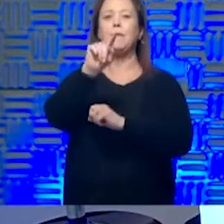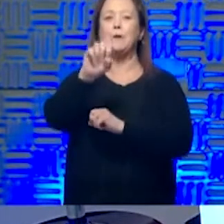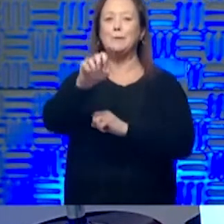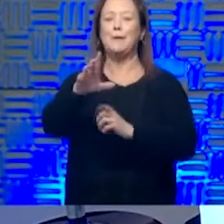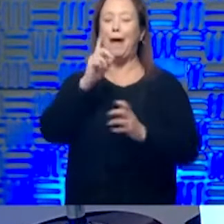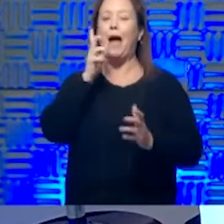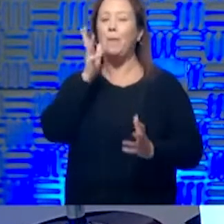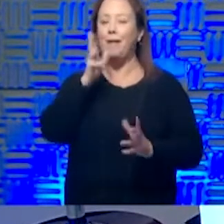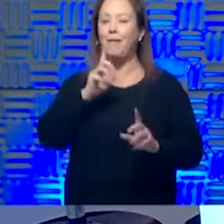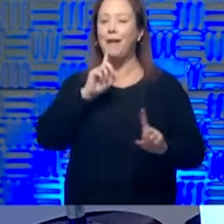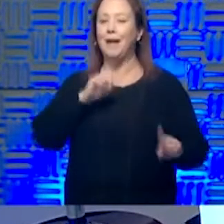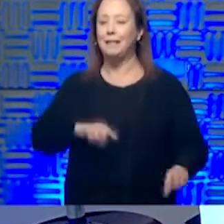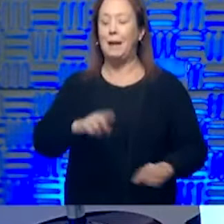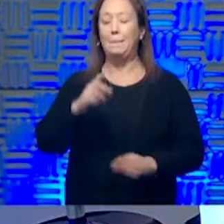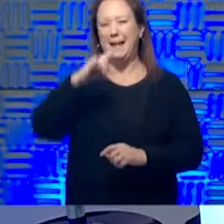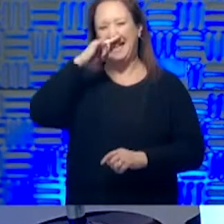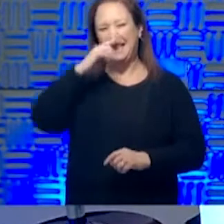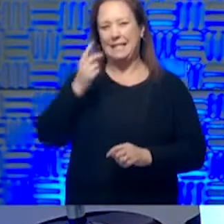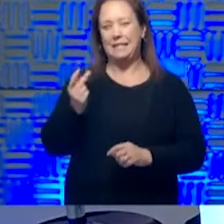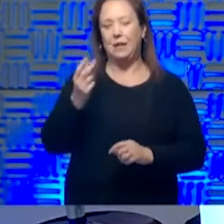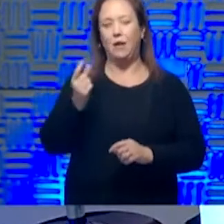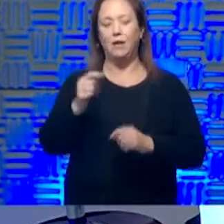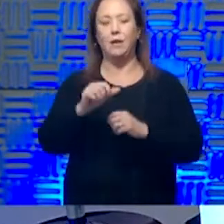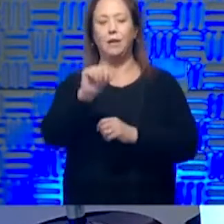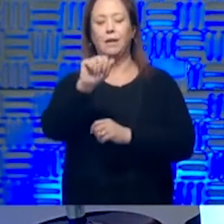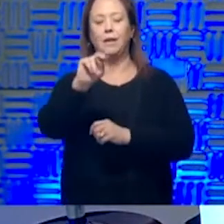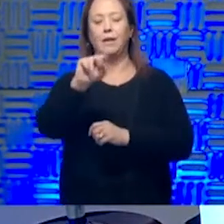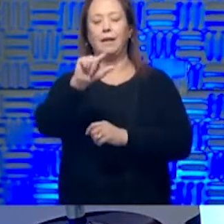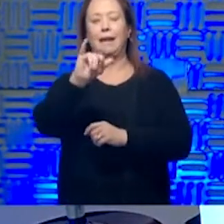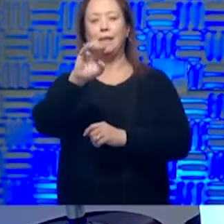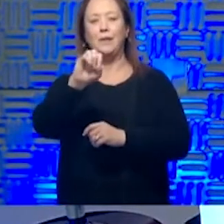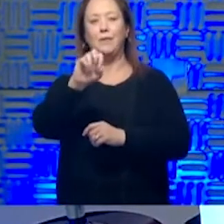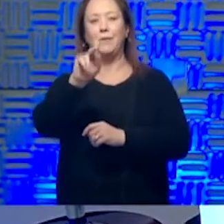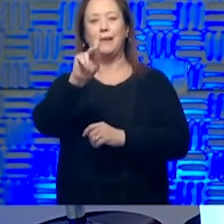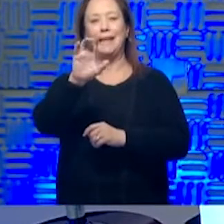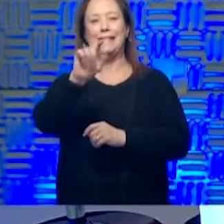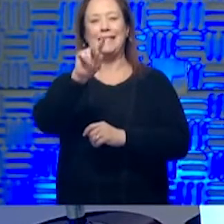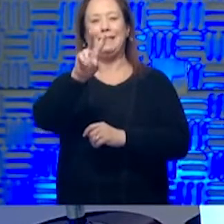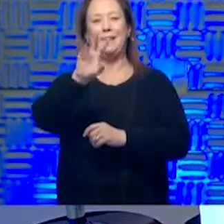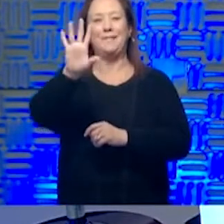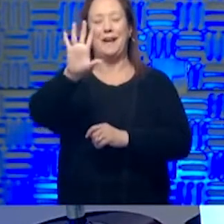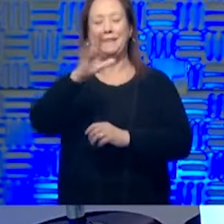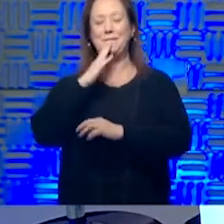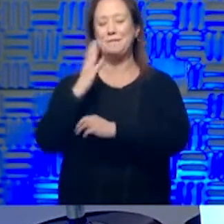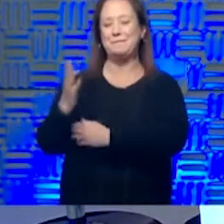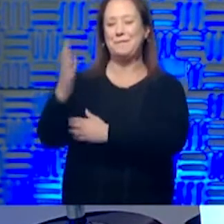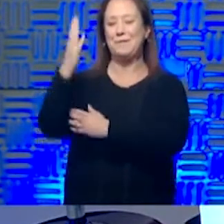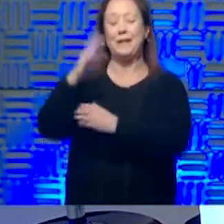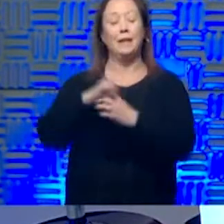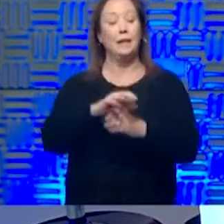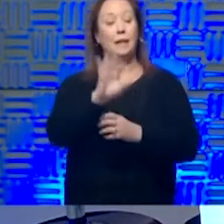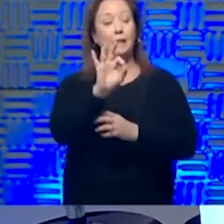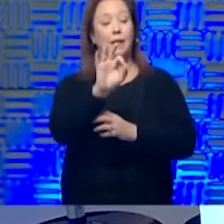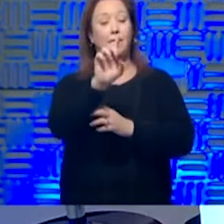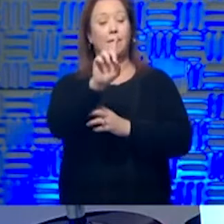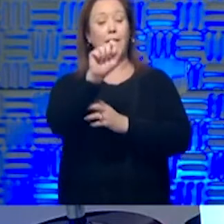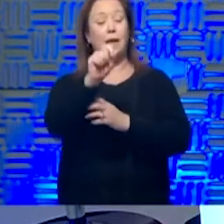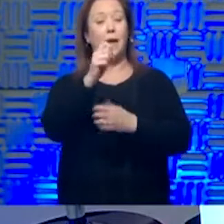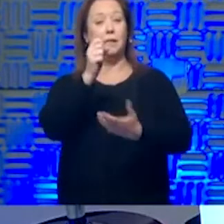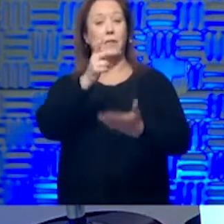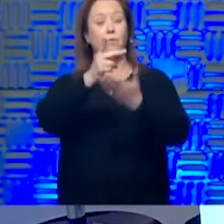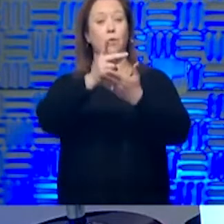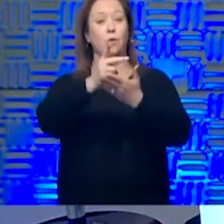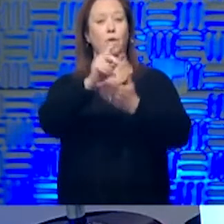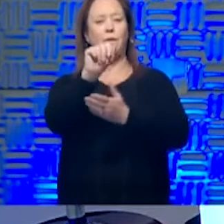didn't hear my kids and dog in the background. This is Angie with KCTV5. Good morning. So the FDA has approved